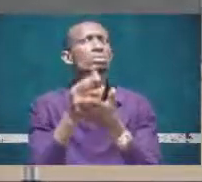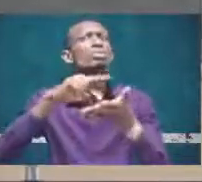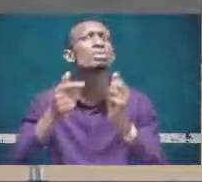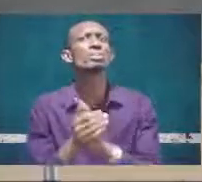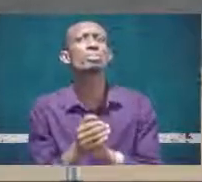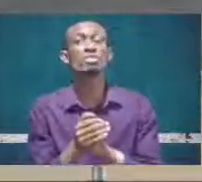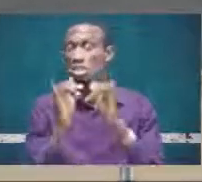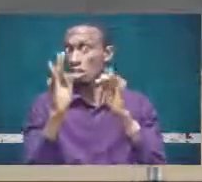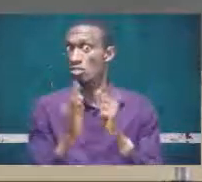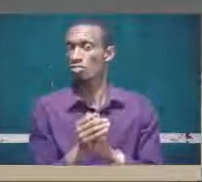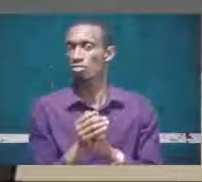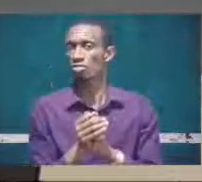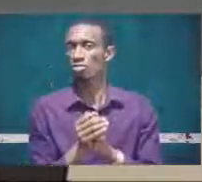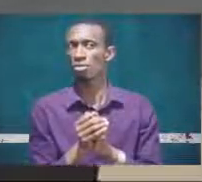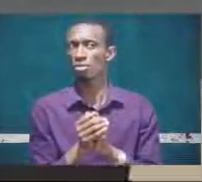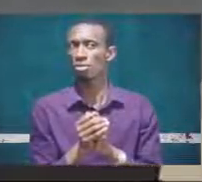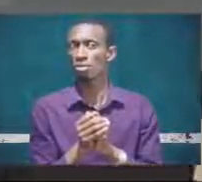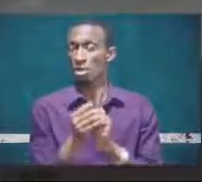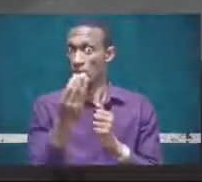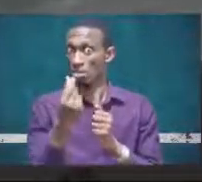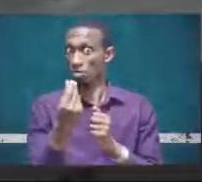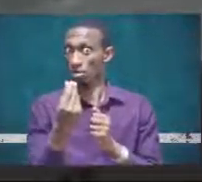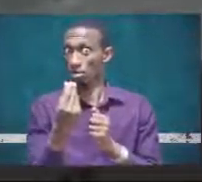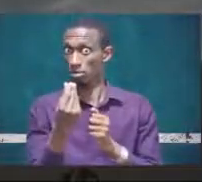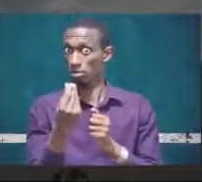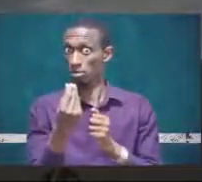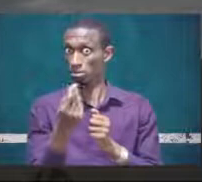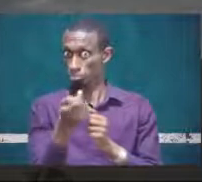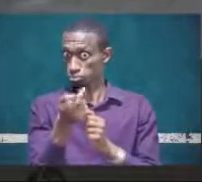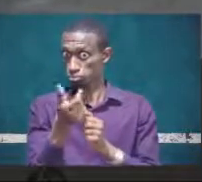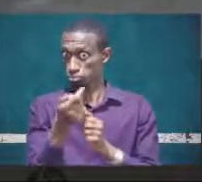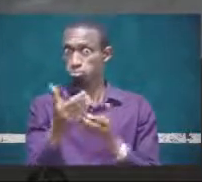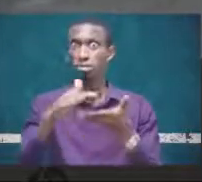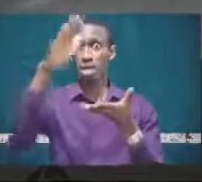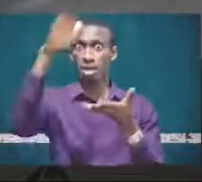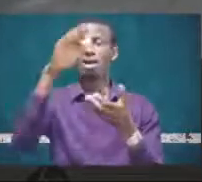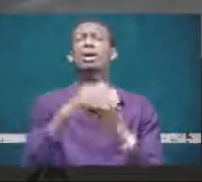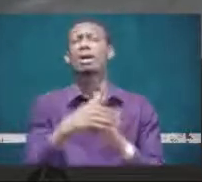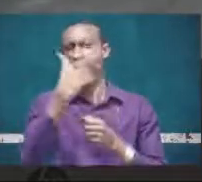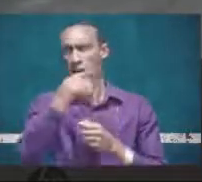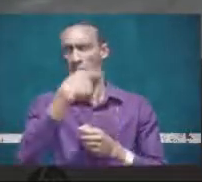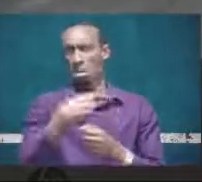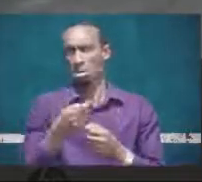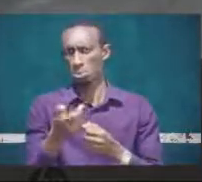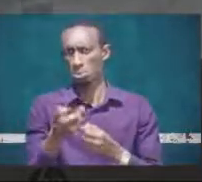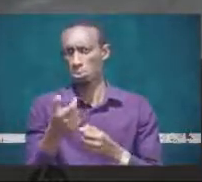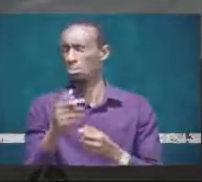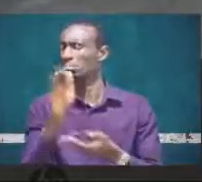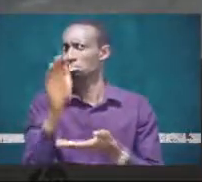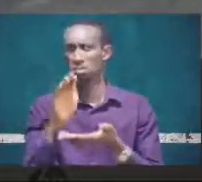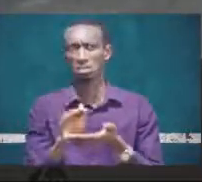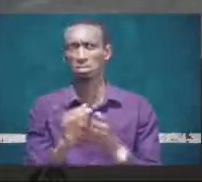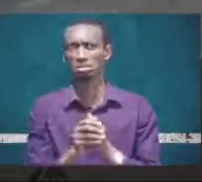price, the lower the quantity demanded of a commodity, and vice versa. Meaning that at a lower